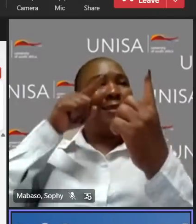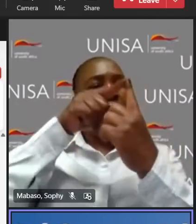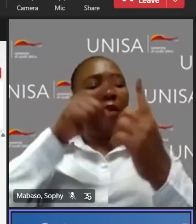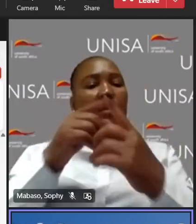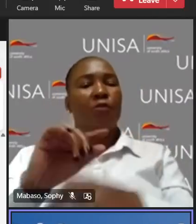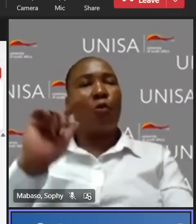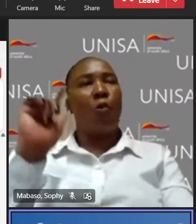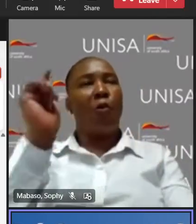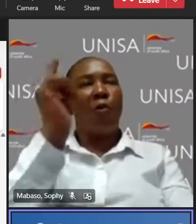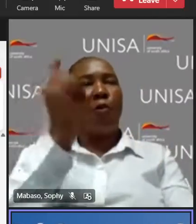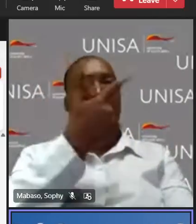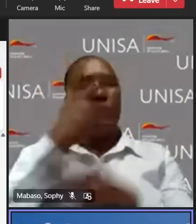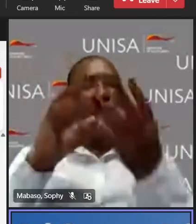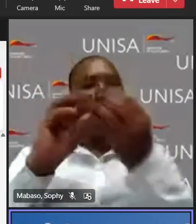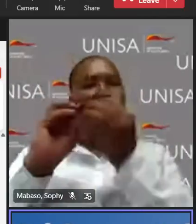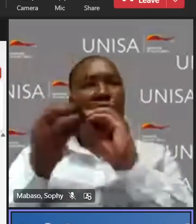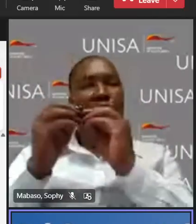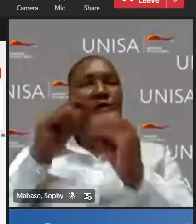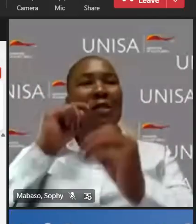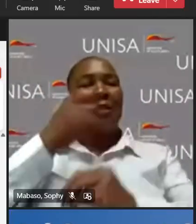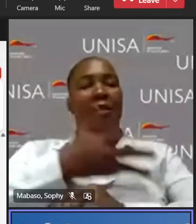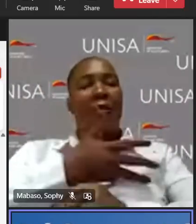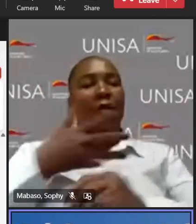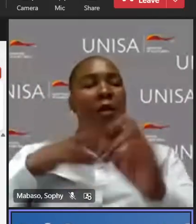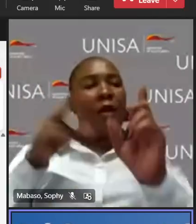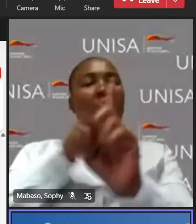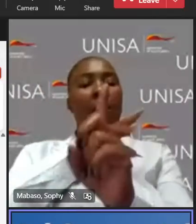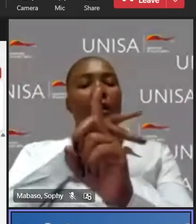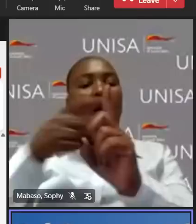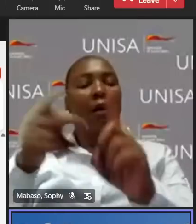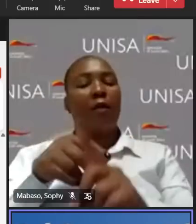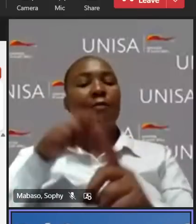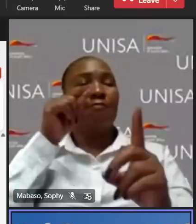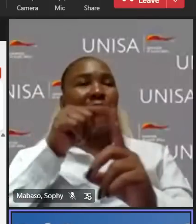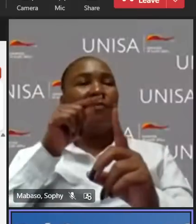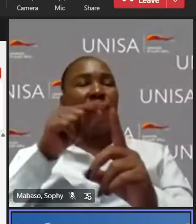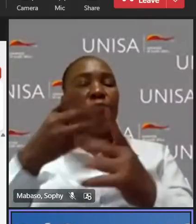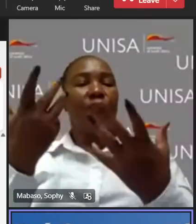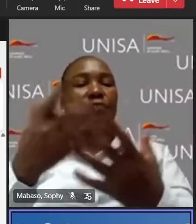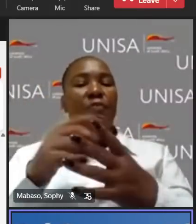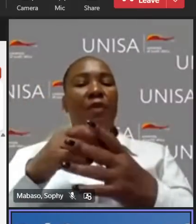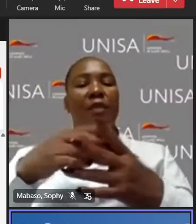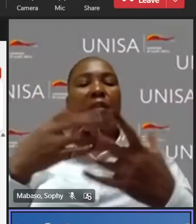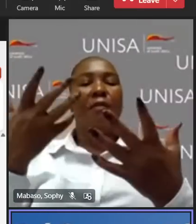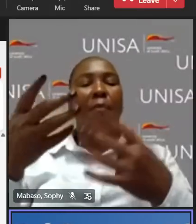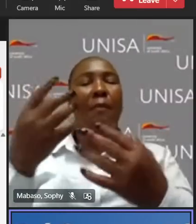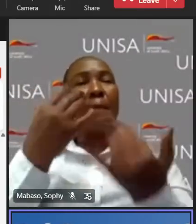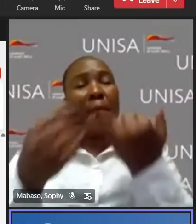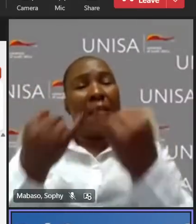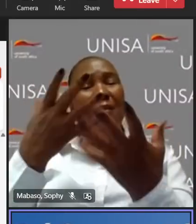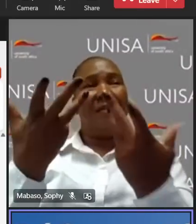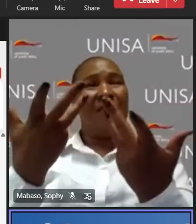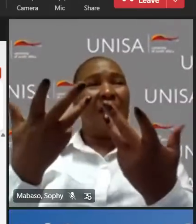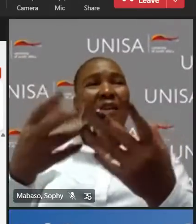these forms of GBV. This includes intimate partner